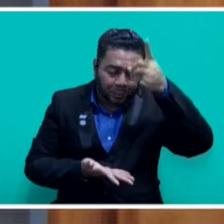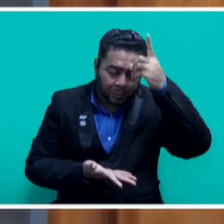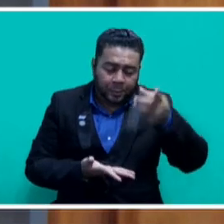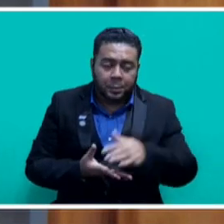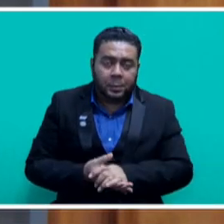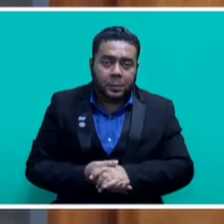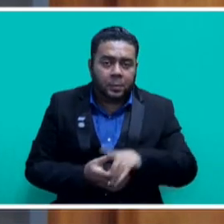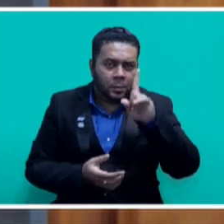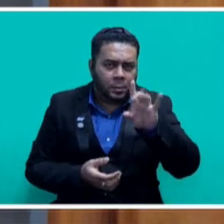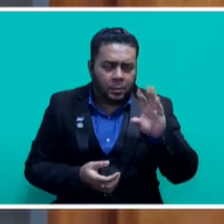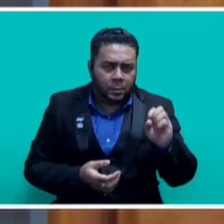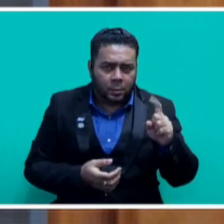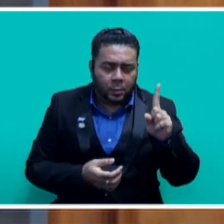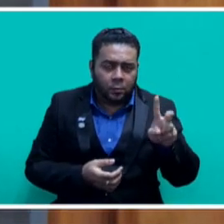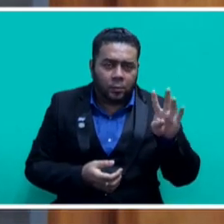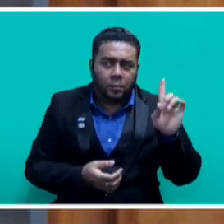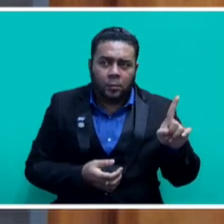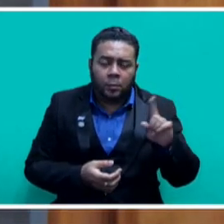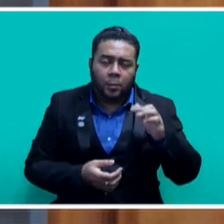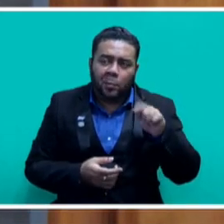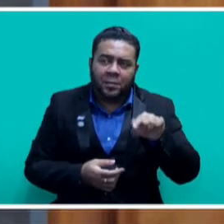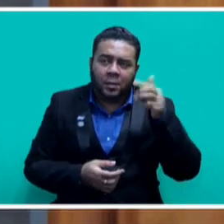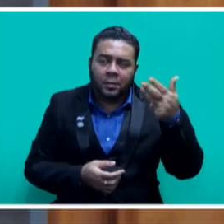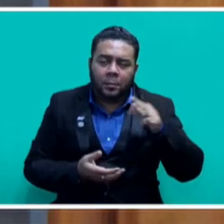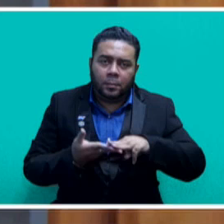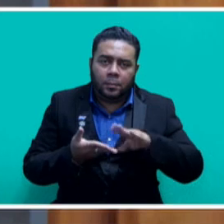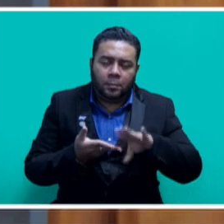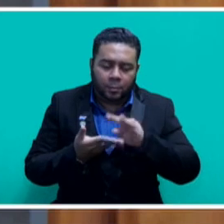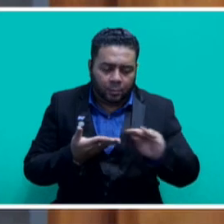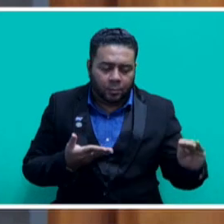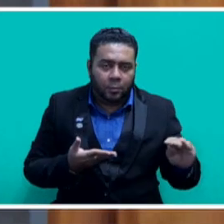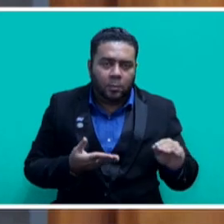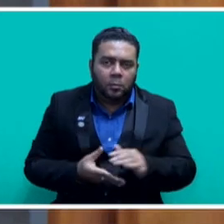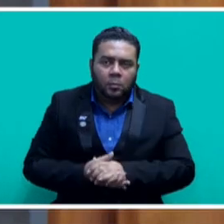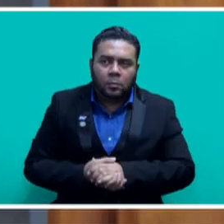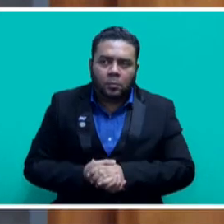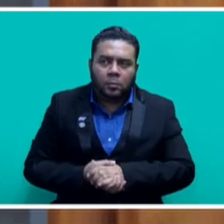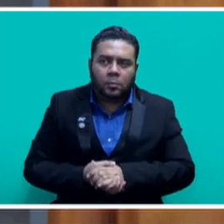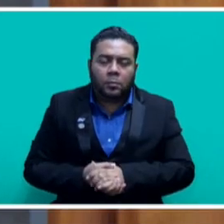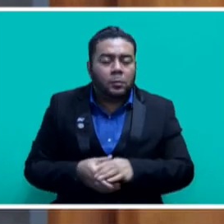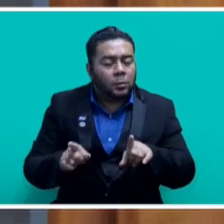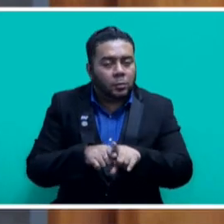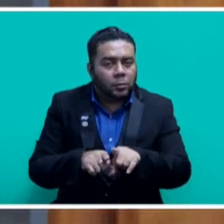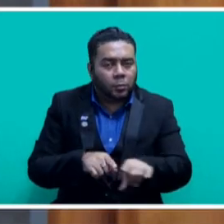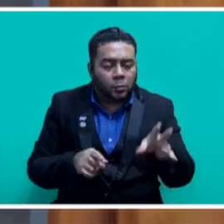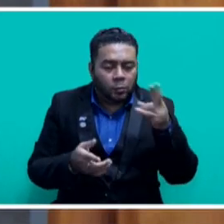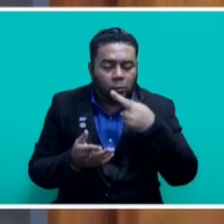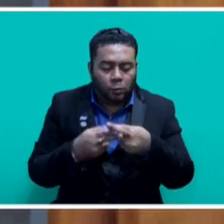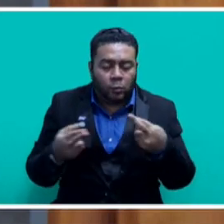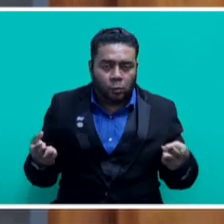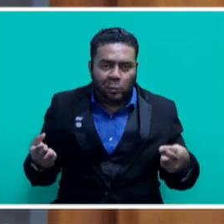and 141.9 million is allocated to cater for these learning resources of